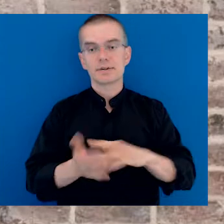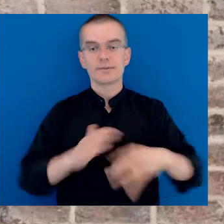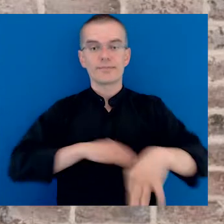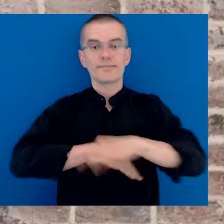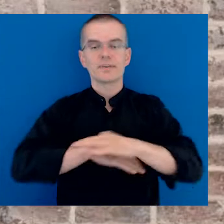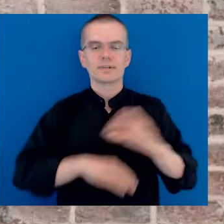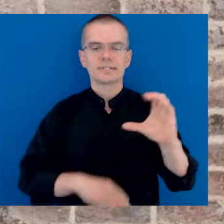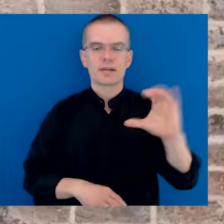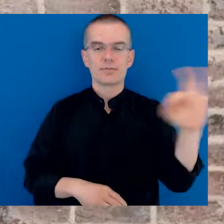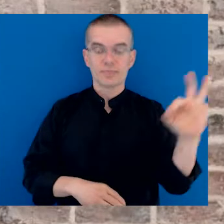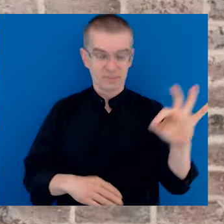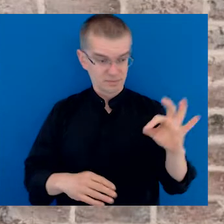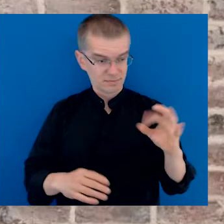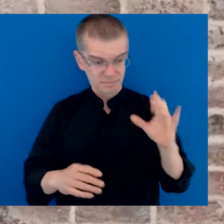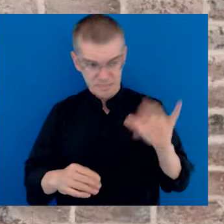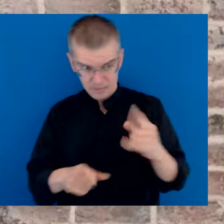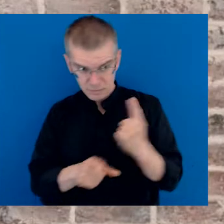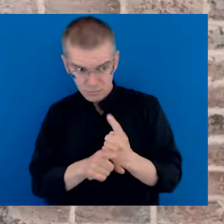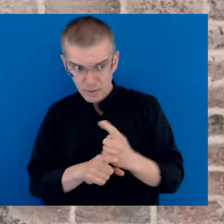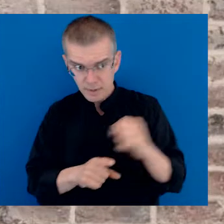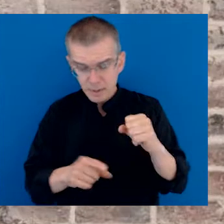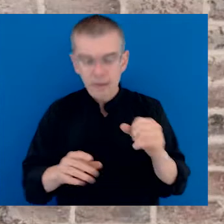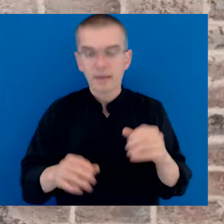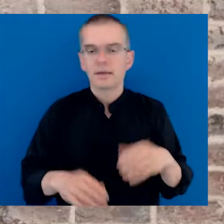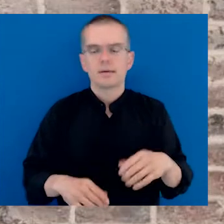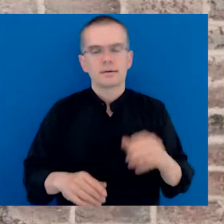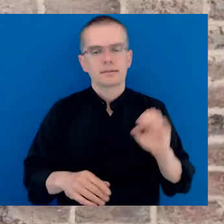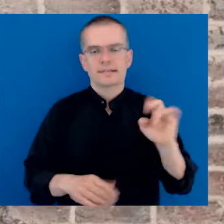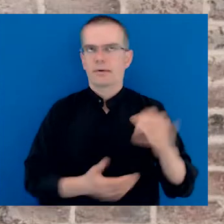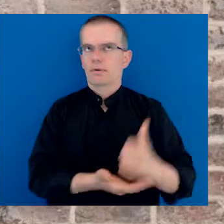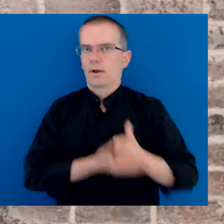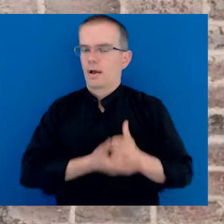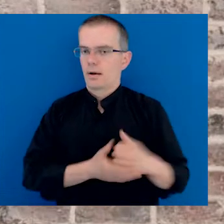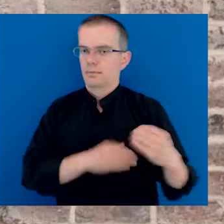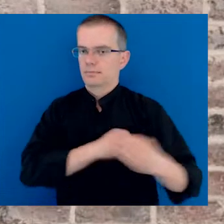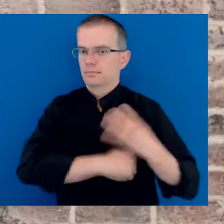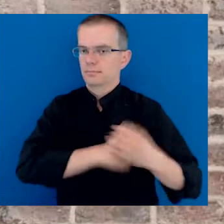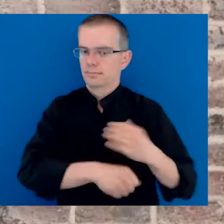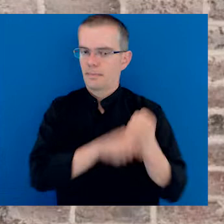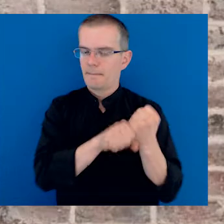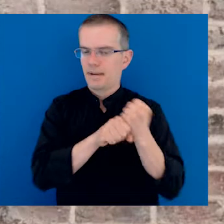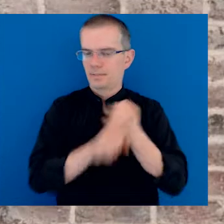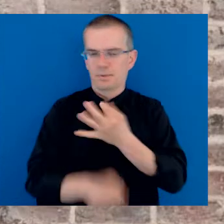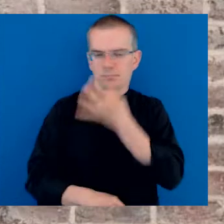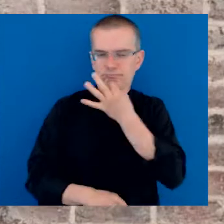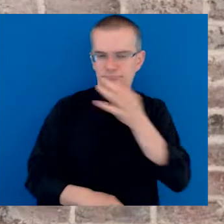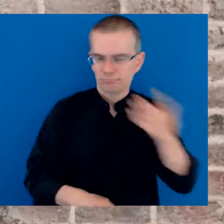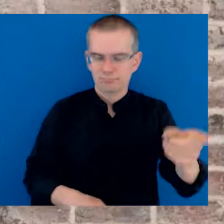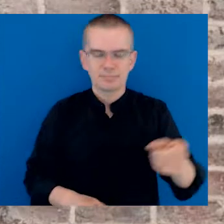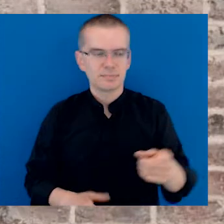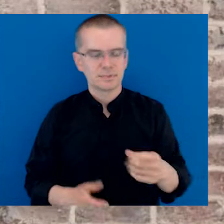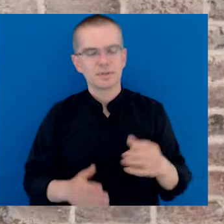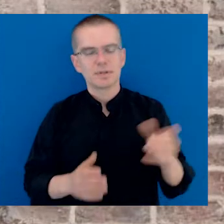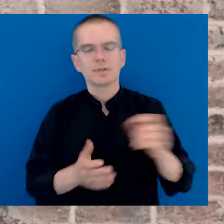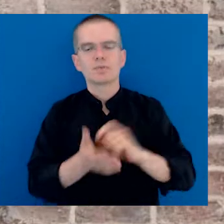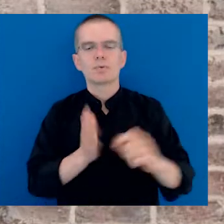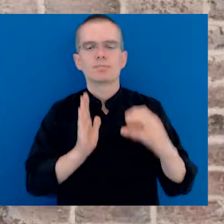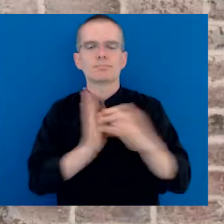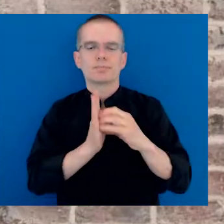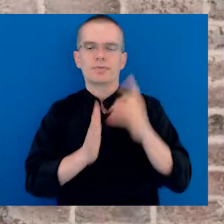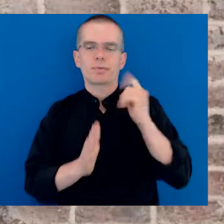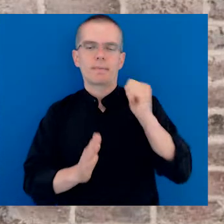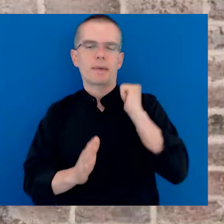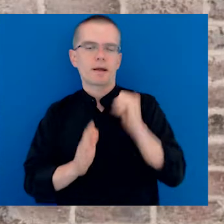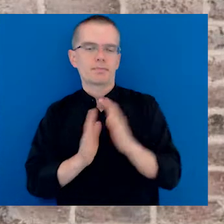so helpful and even wrote the blurb to the back of the book. And I'm really so thankful to you, Eric, because it was very important to me that we get the